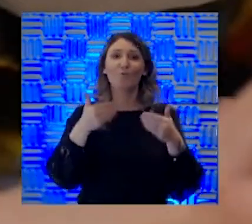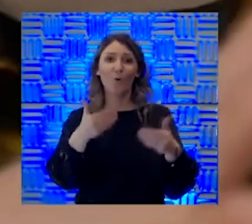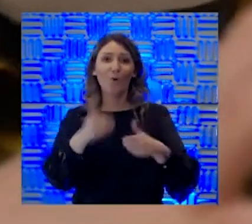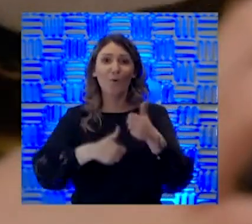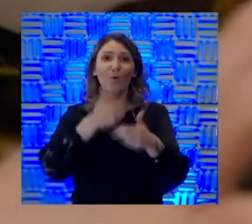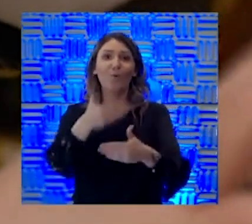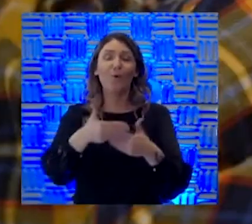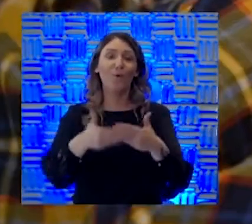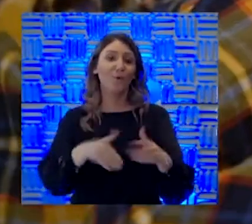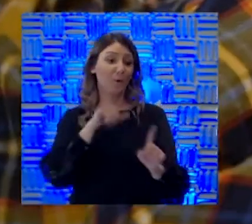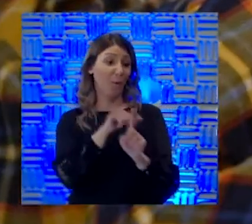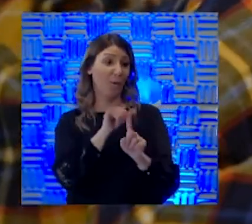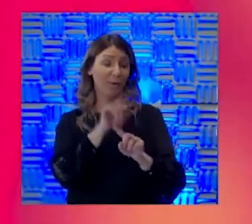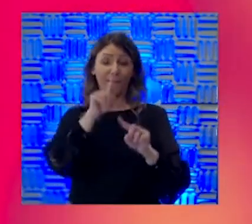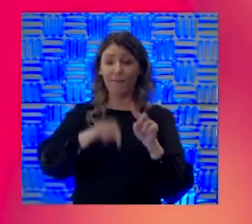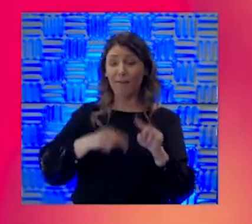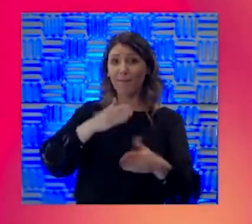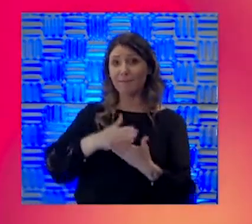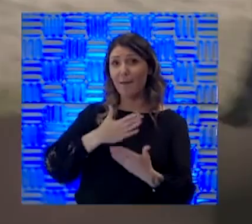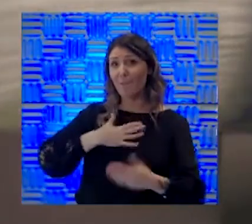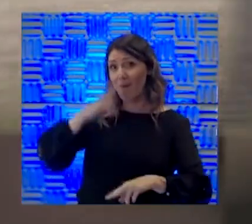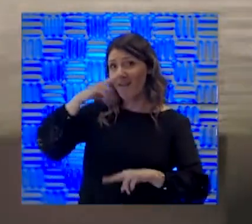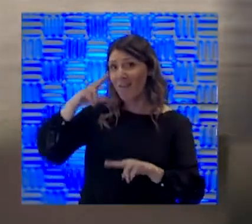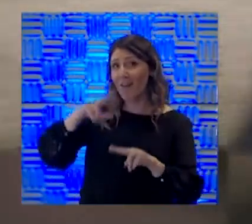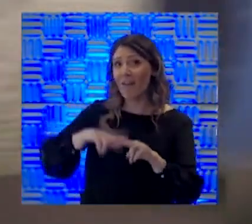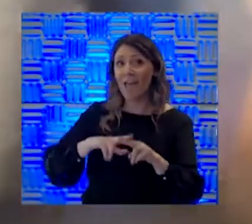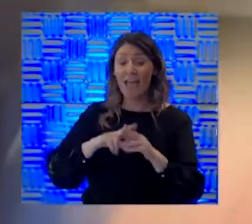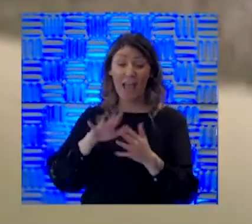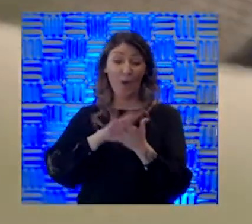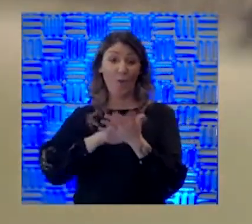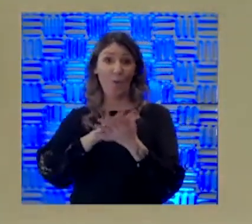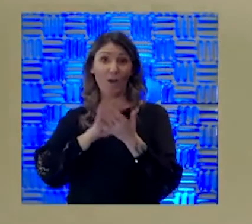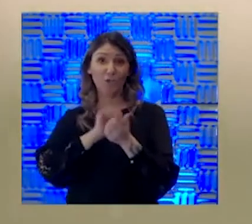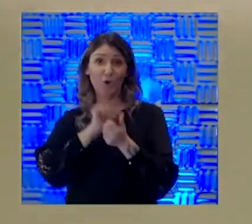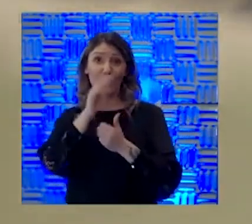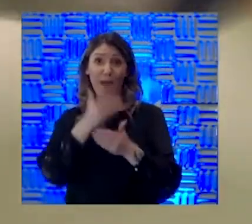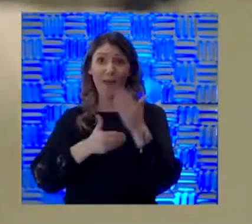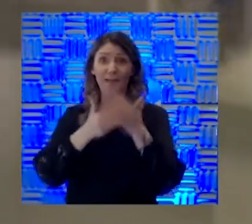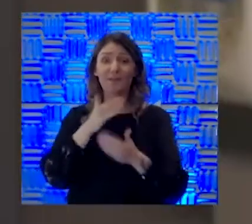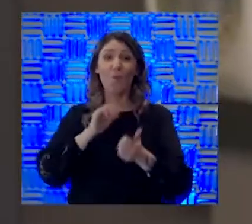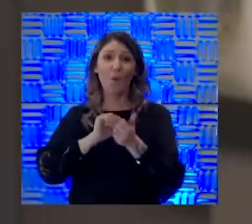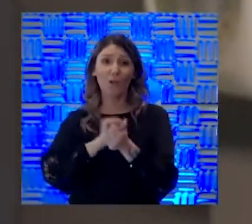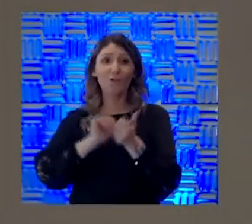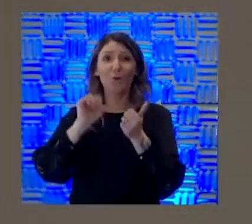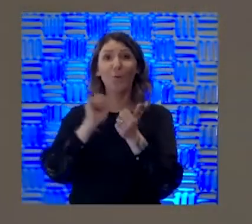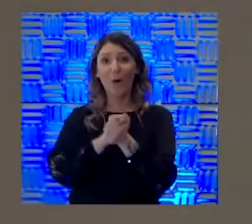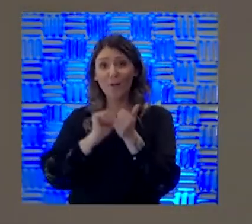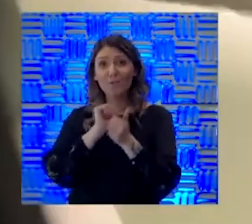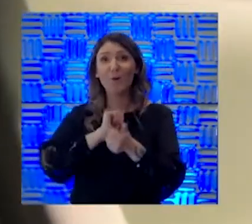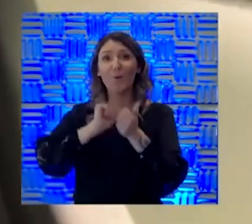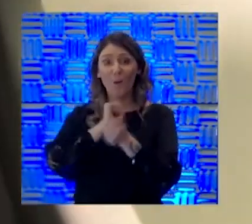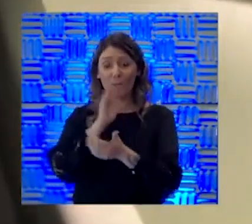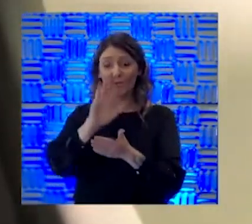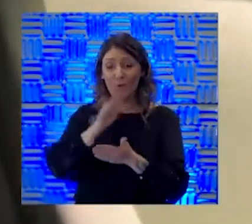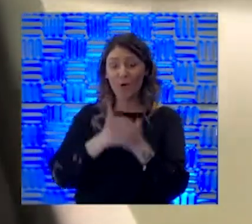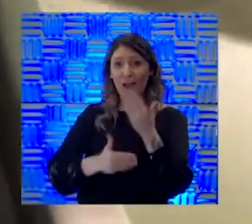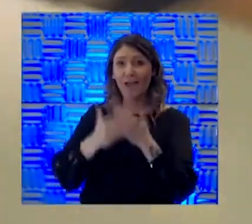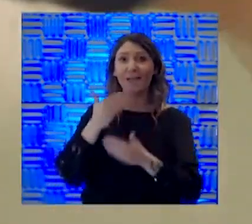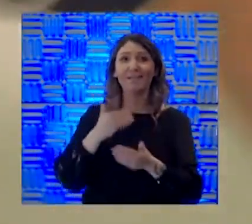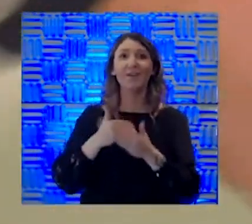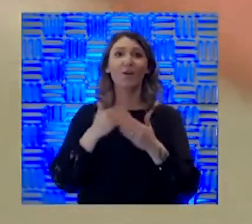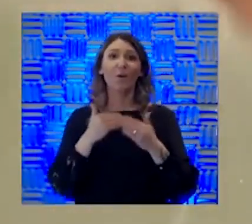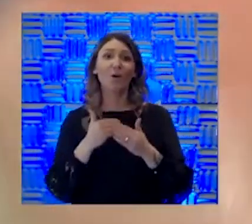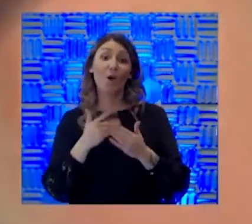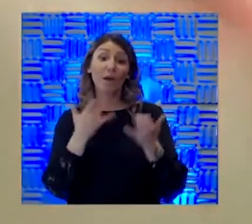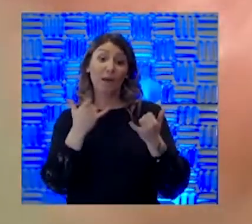flow. Quarantine can't stop my fun. Nah, wash your hands. Wash your hands. Wash your hands.